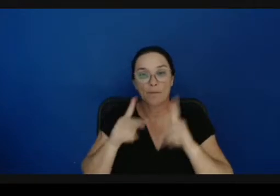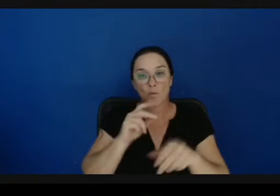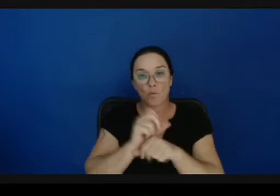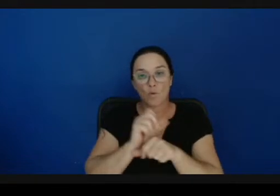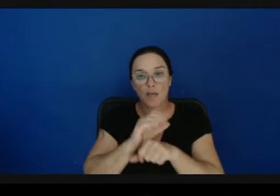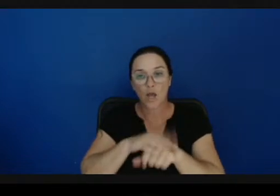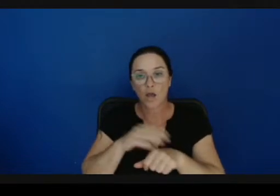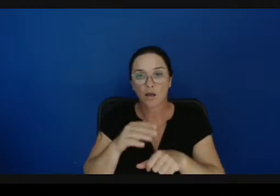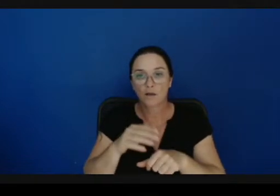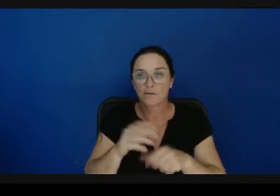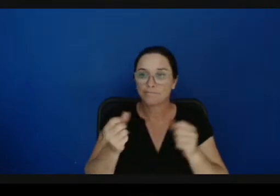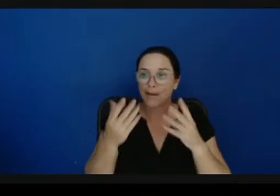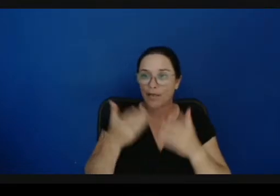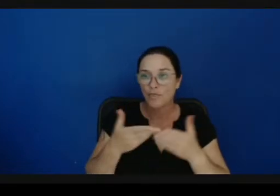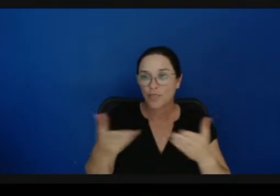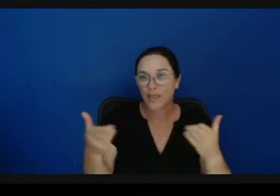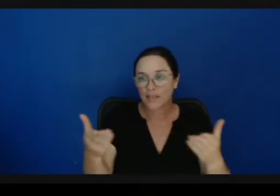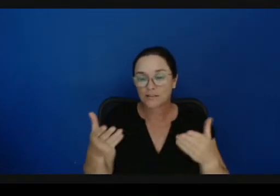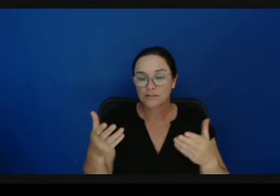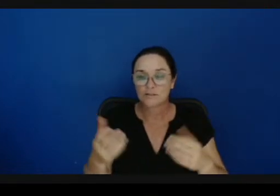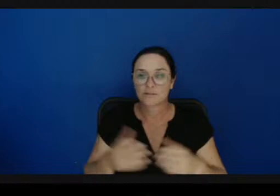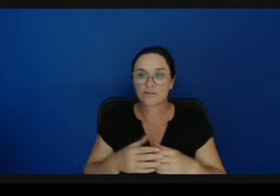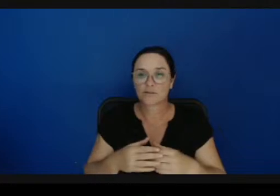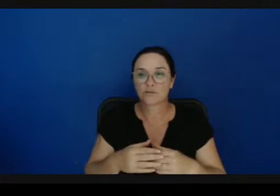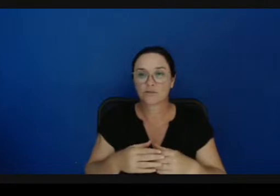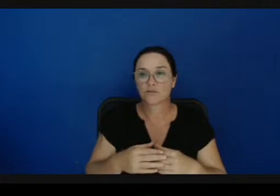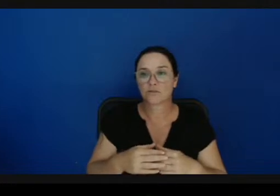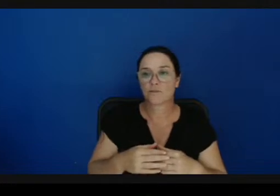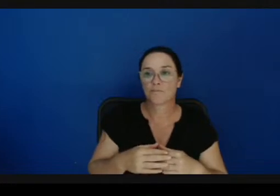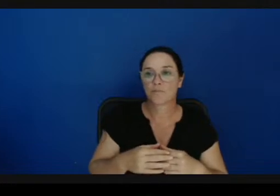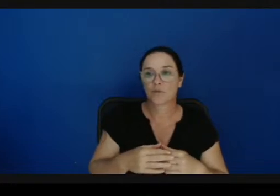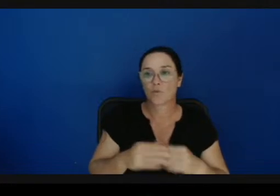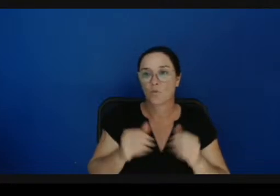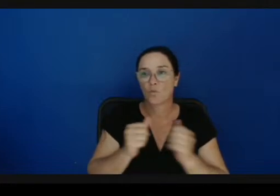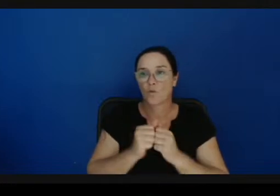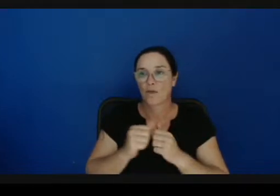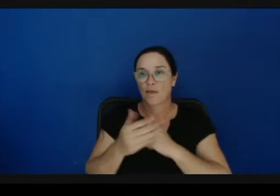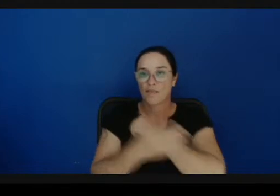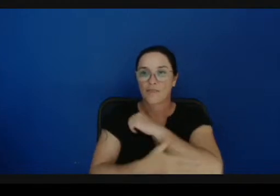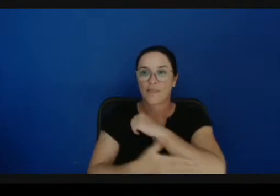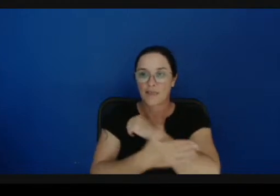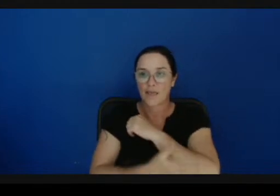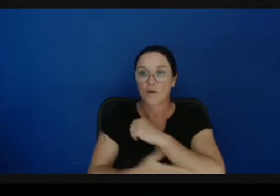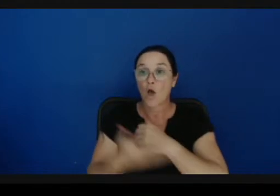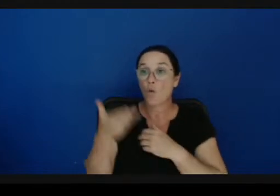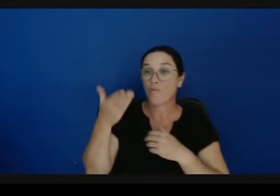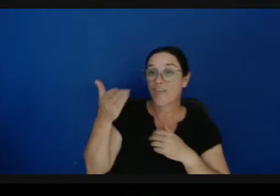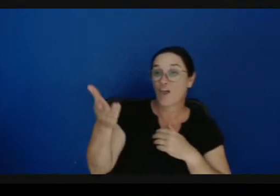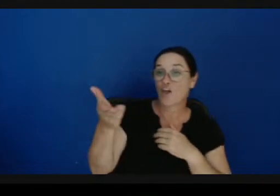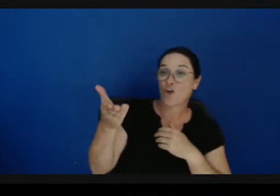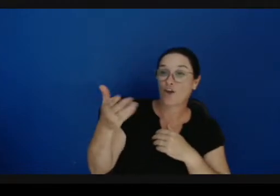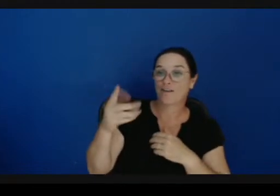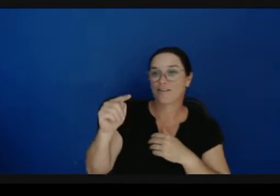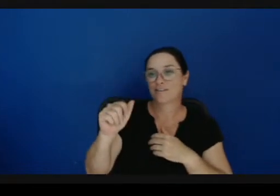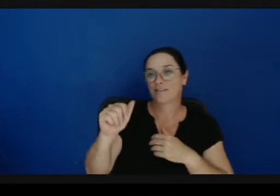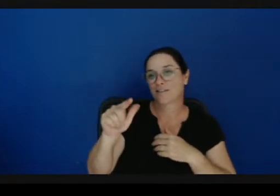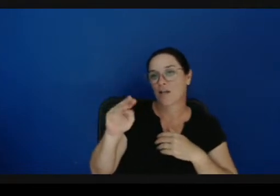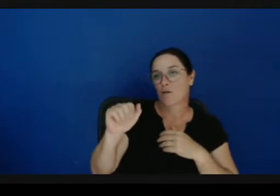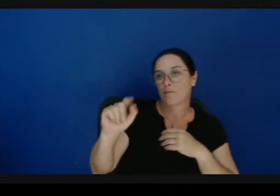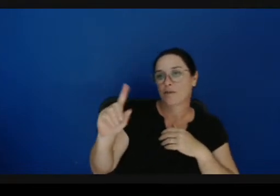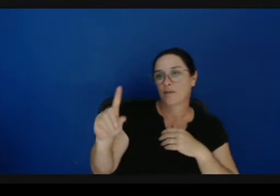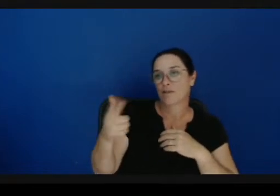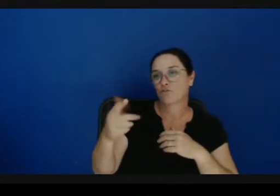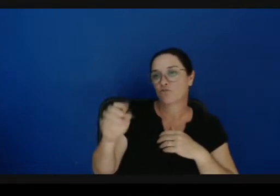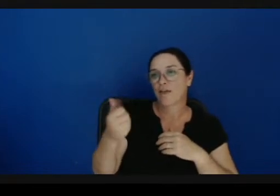bunch of things. We've been reaching out to our county employees, hoping to hear from. Oh, there he is. Hey, Talmadge, anything on